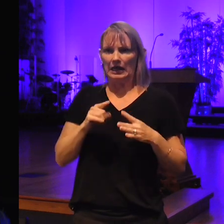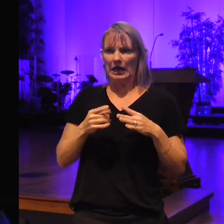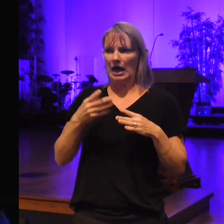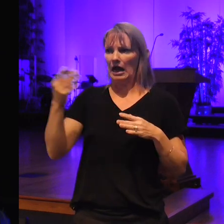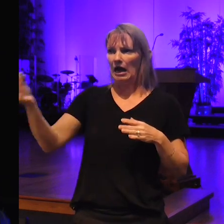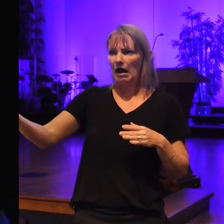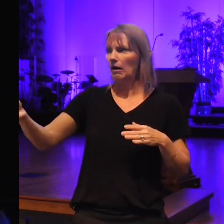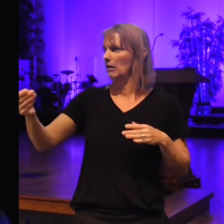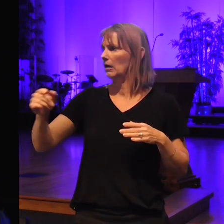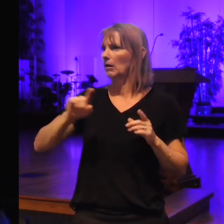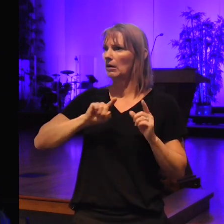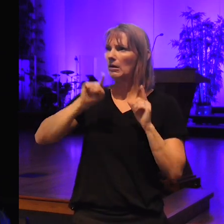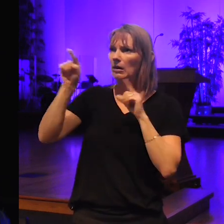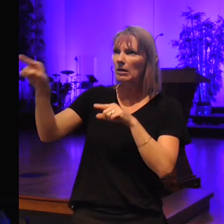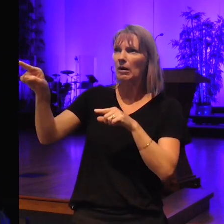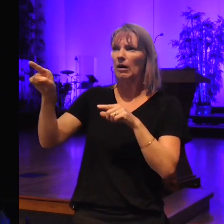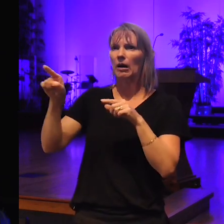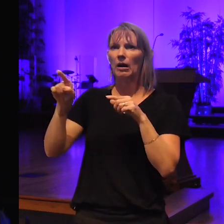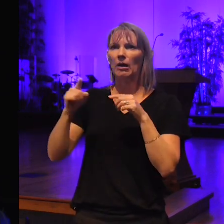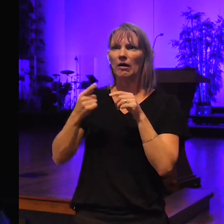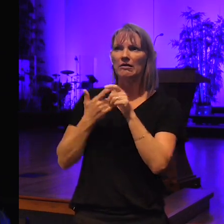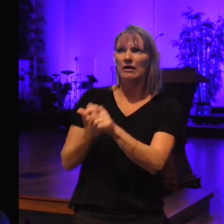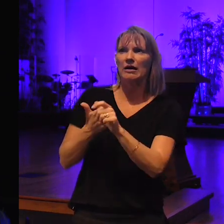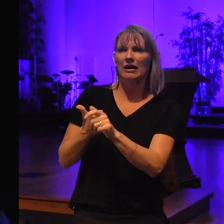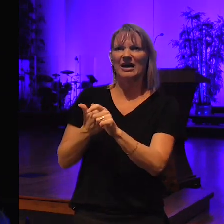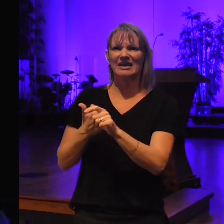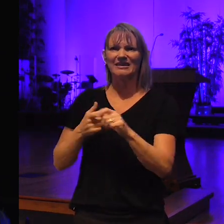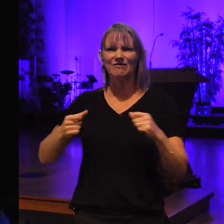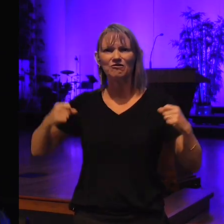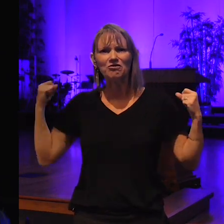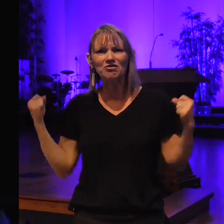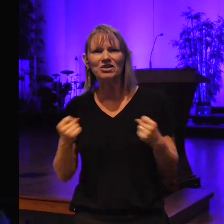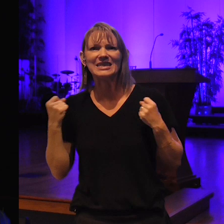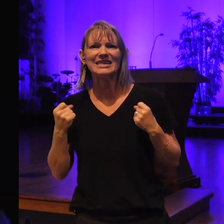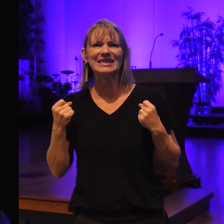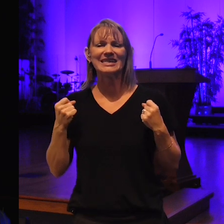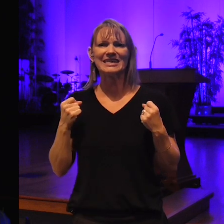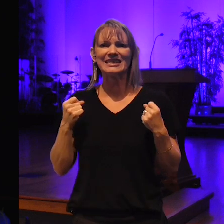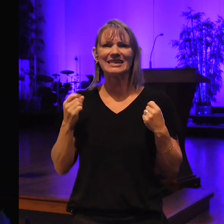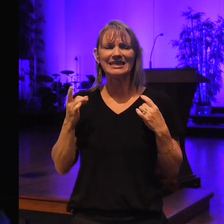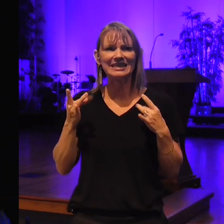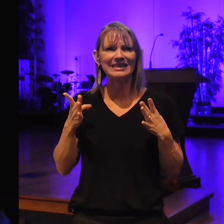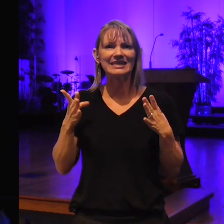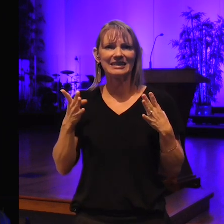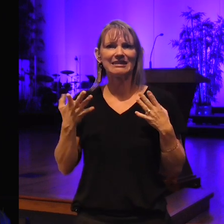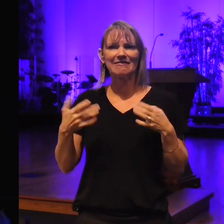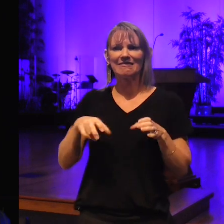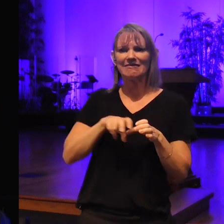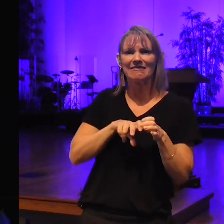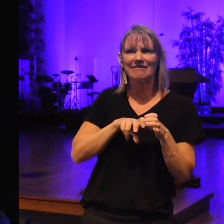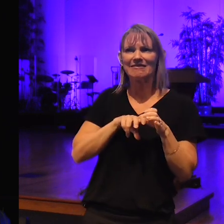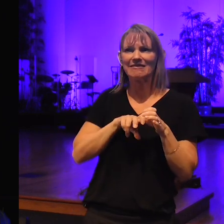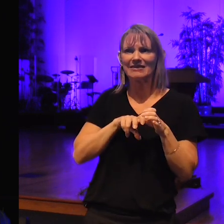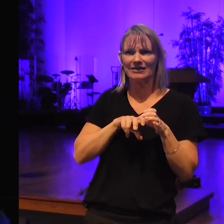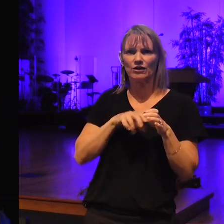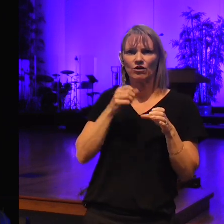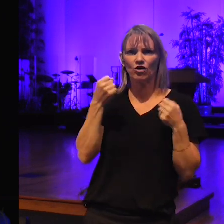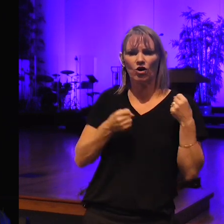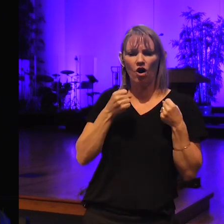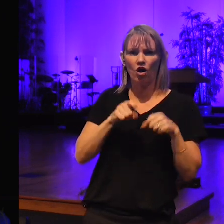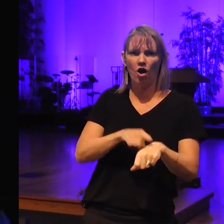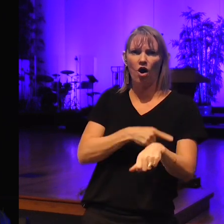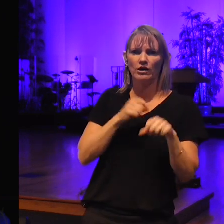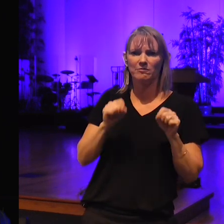car to go up to that starting line? It's freezing cold, and we kept him in the car as long as we could to keep him